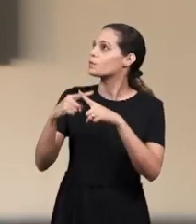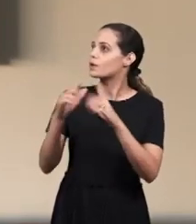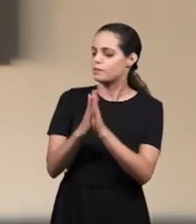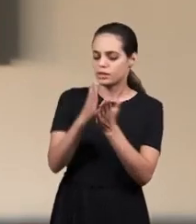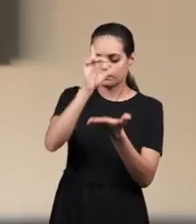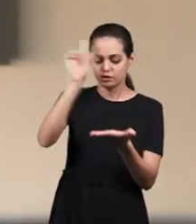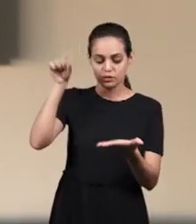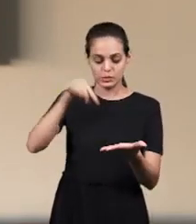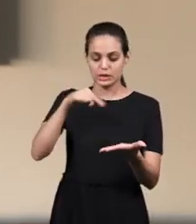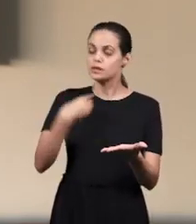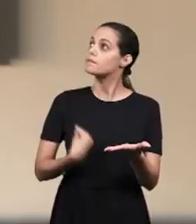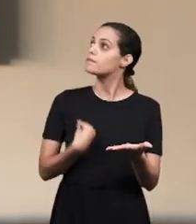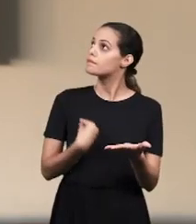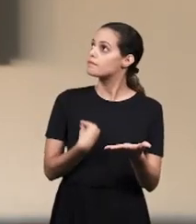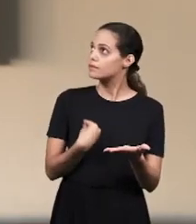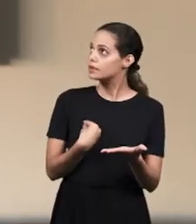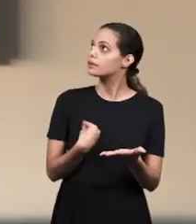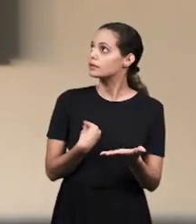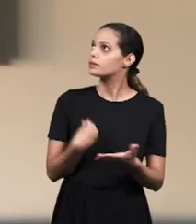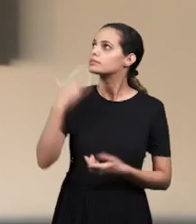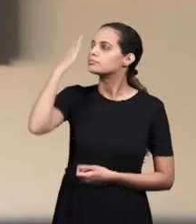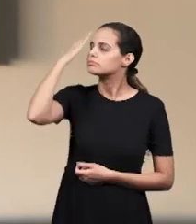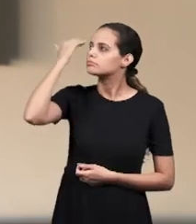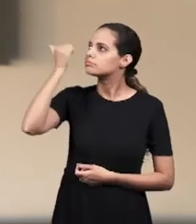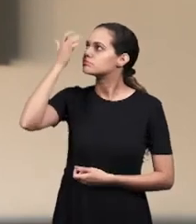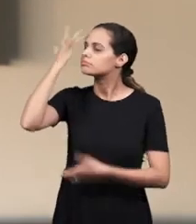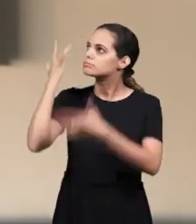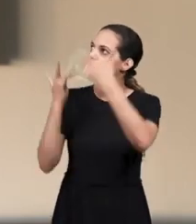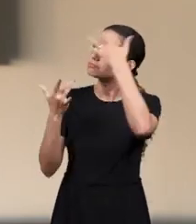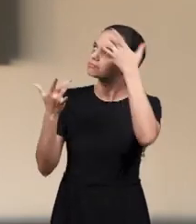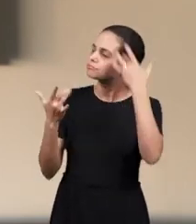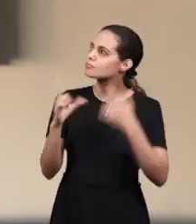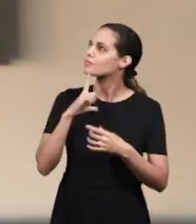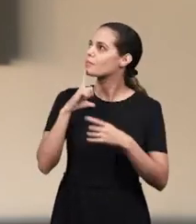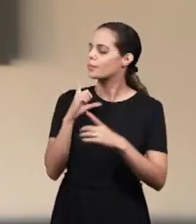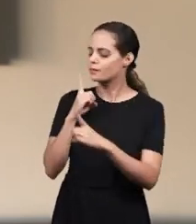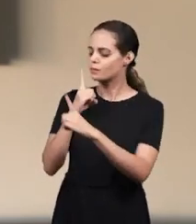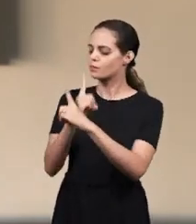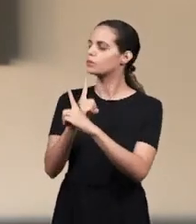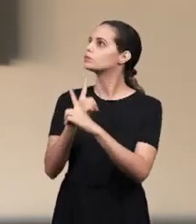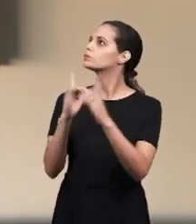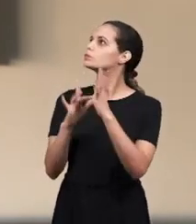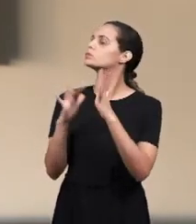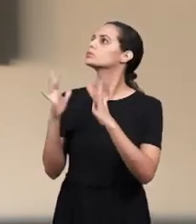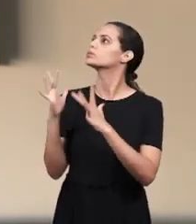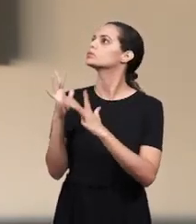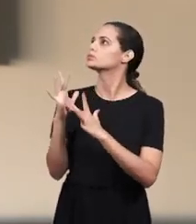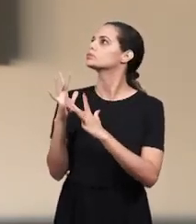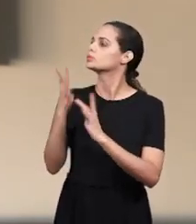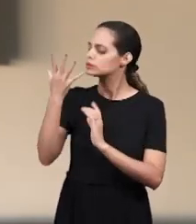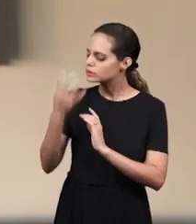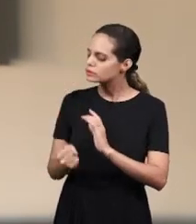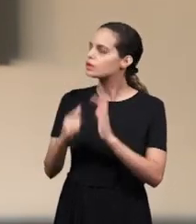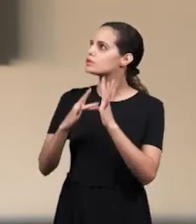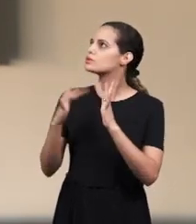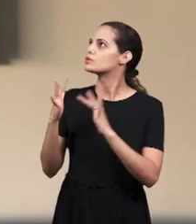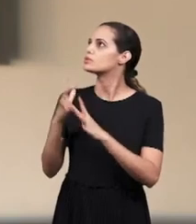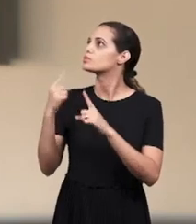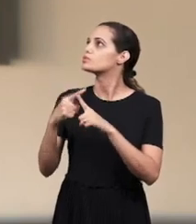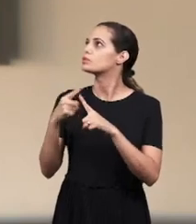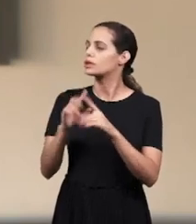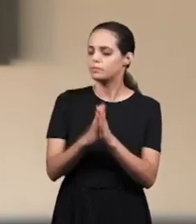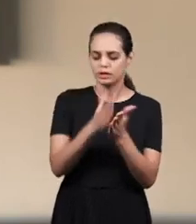who are watching in this opportunity, we praise your name, for we know that your word is life, and we also know that many